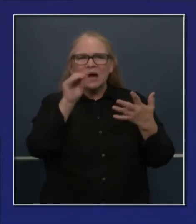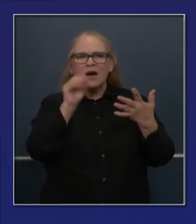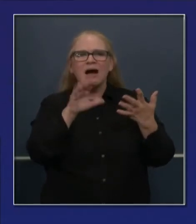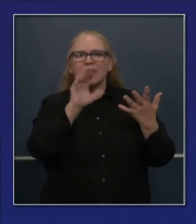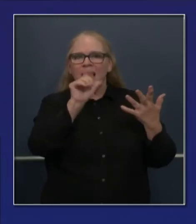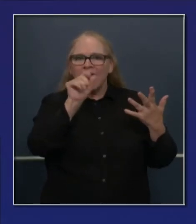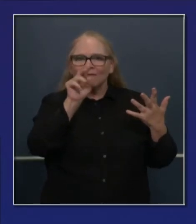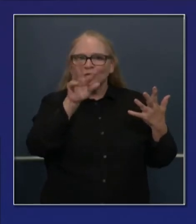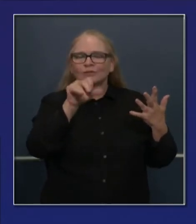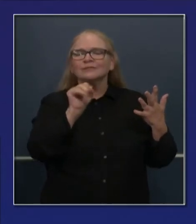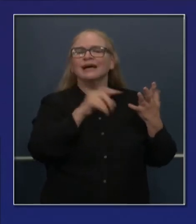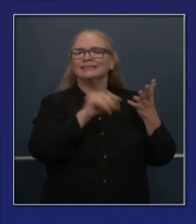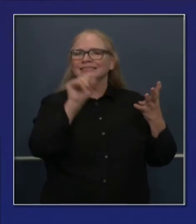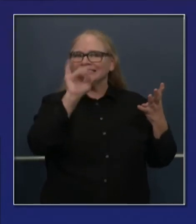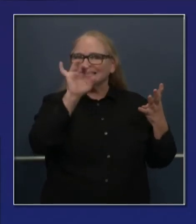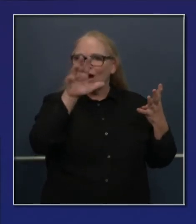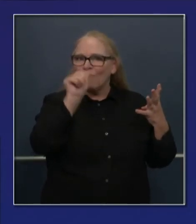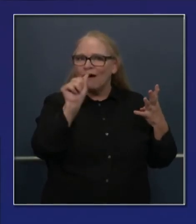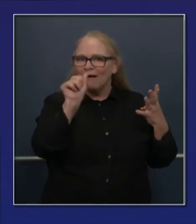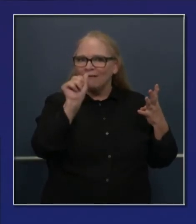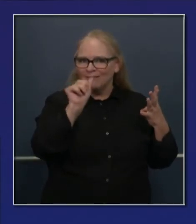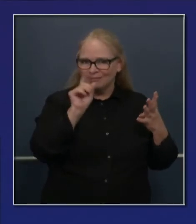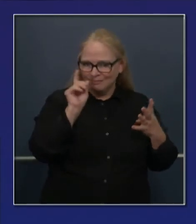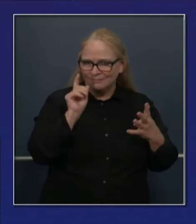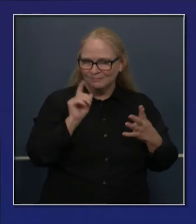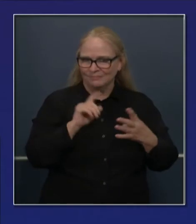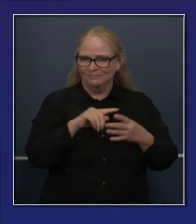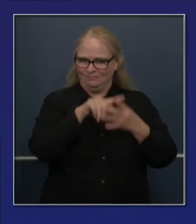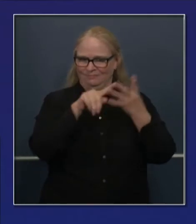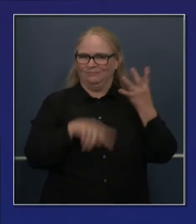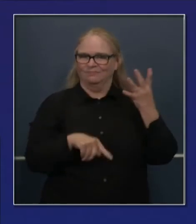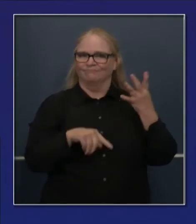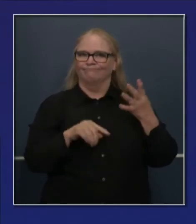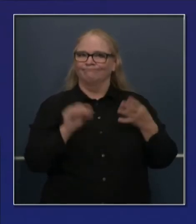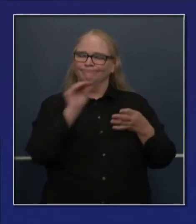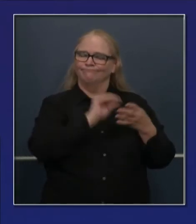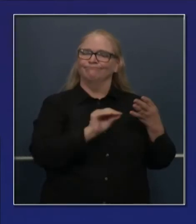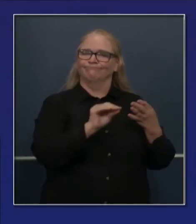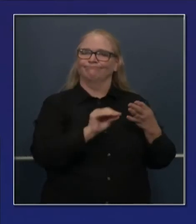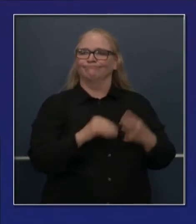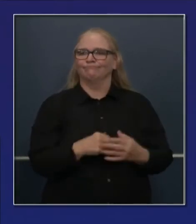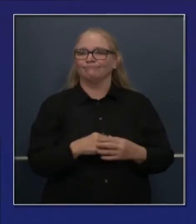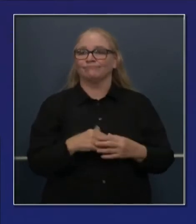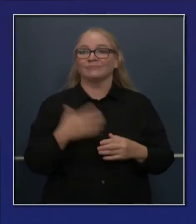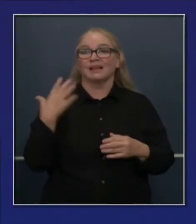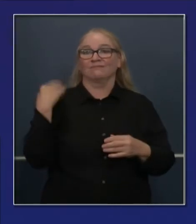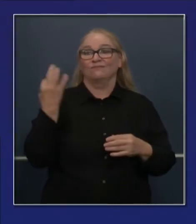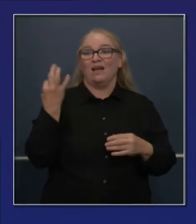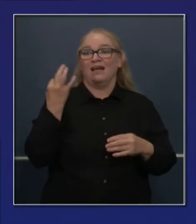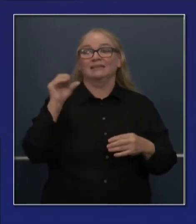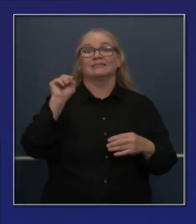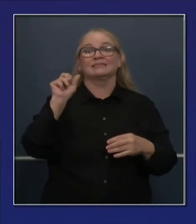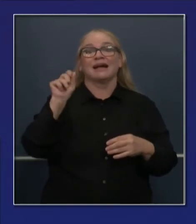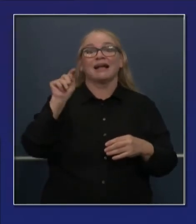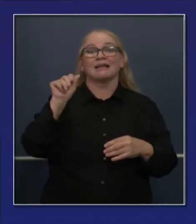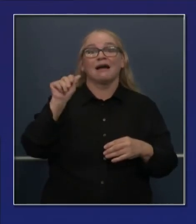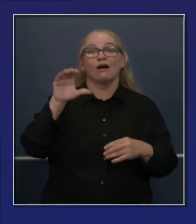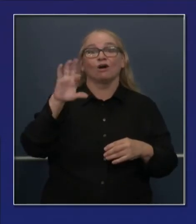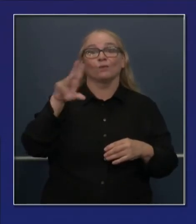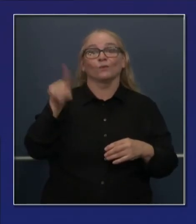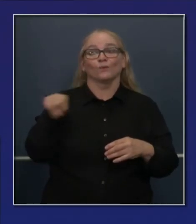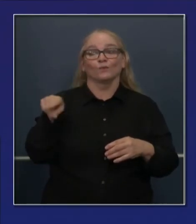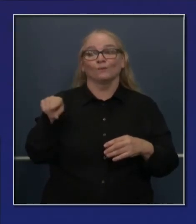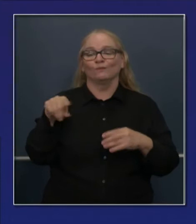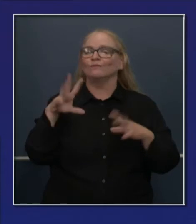the weekend. Calaveras on Thursday. Santa Cruz on Friday was removed from the